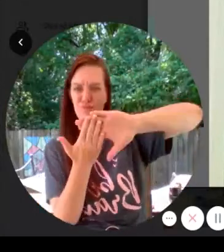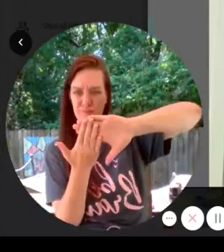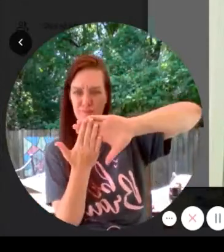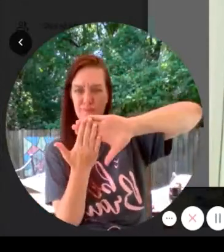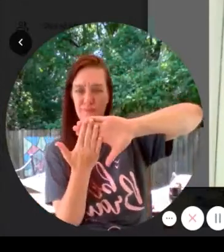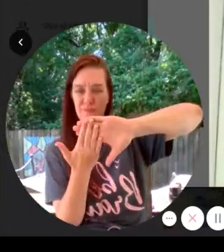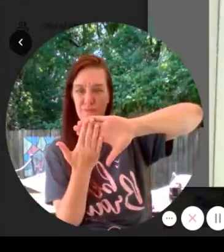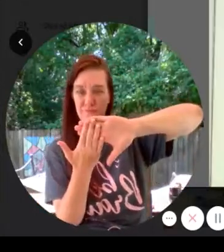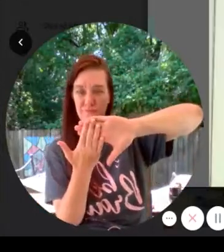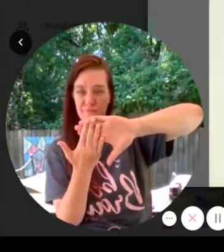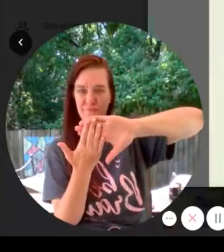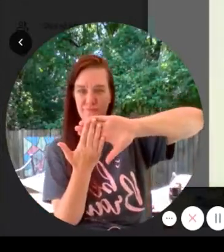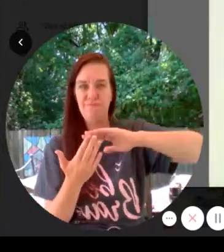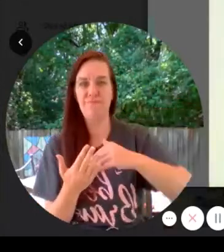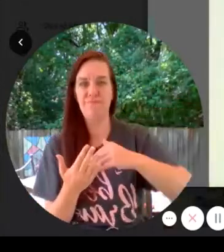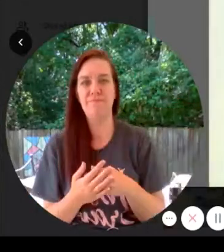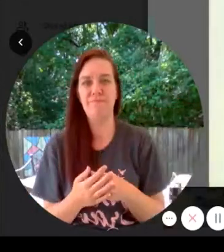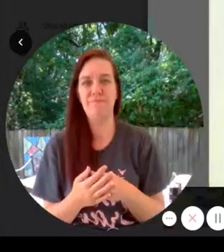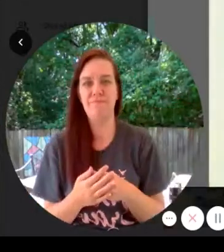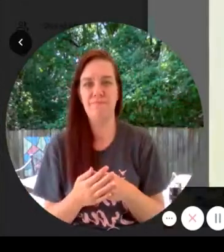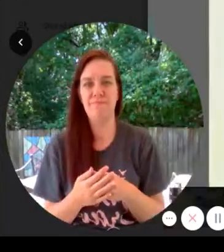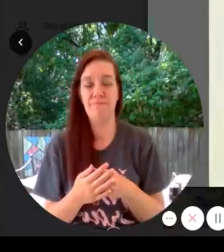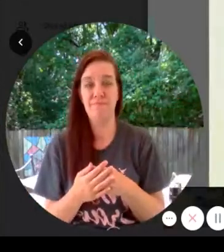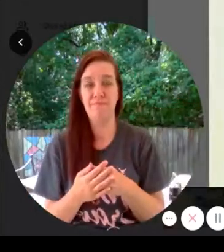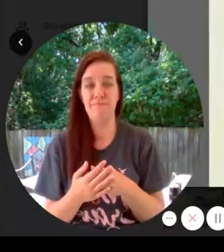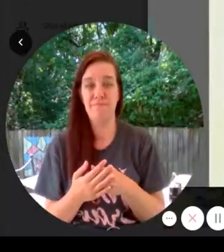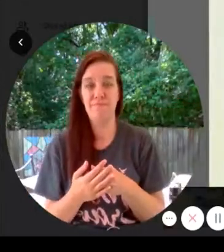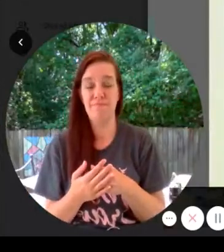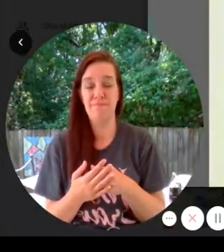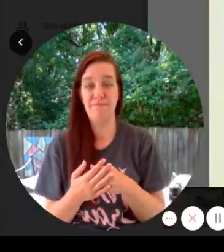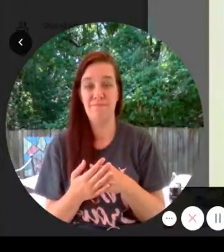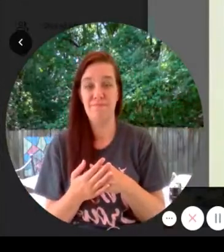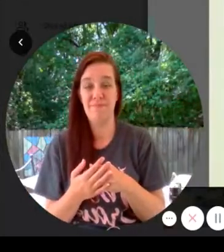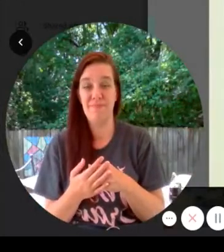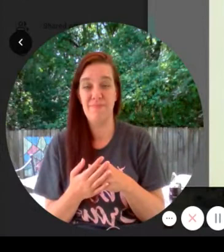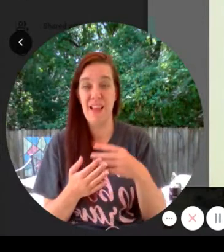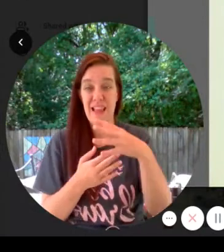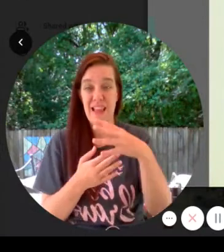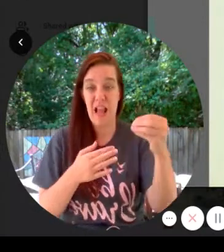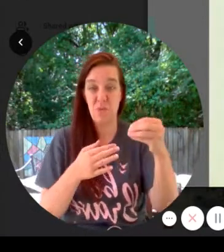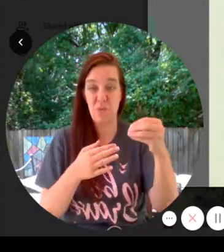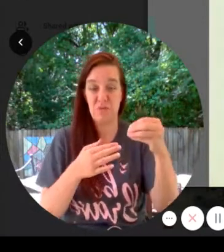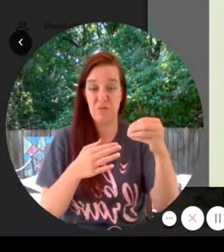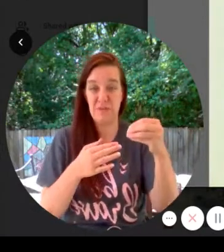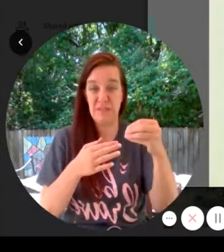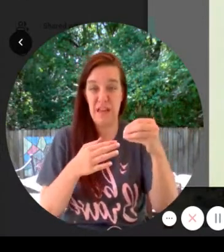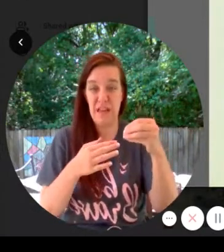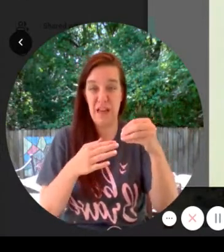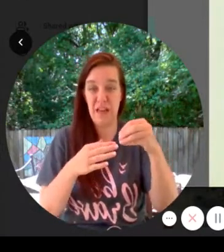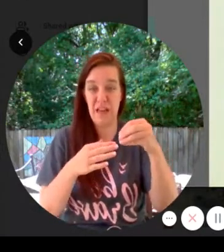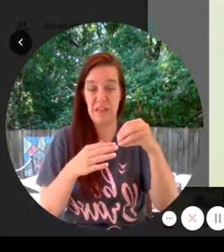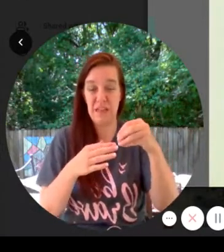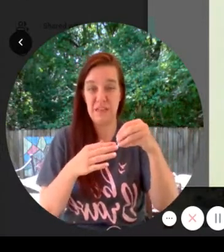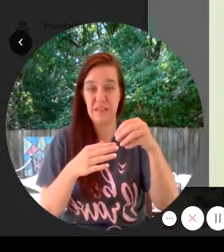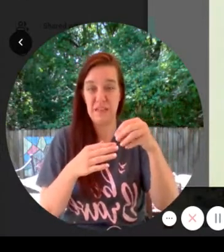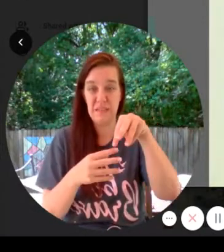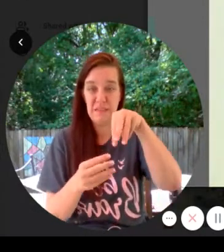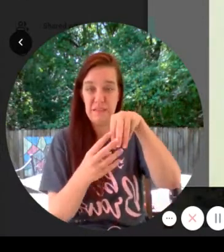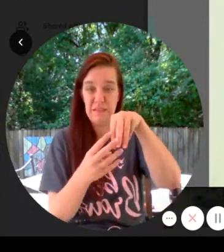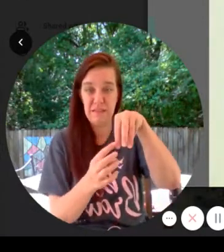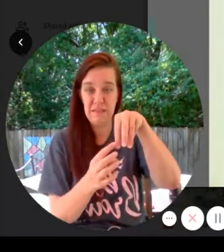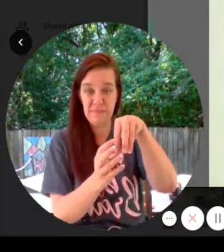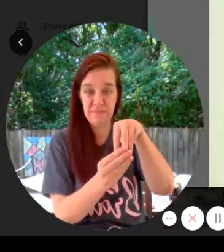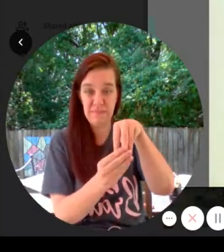itself, and he folded the outside legs of the M up.